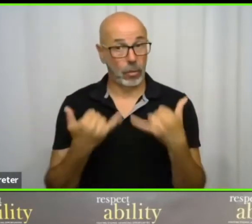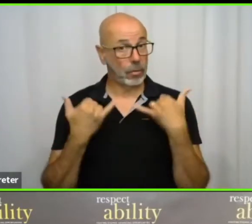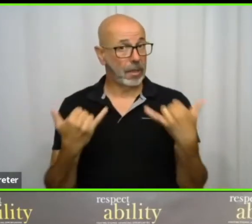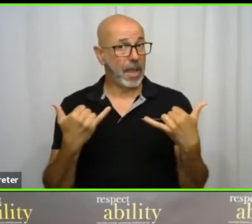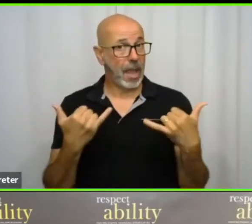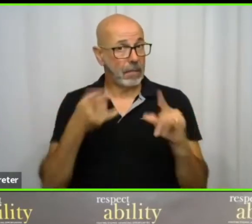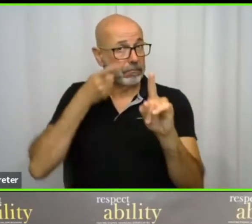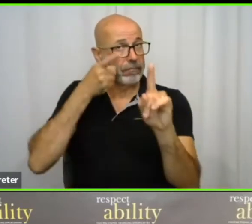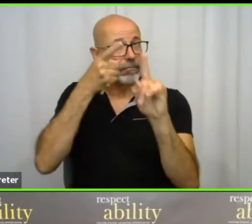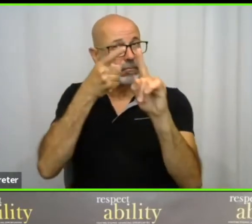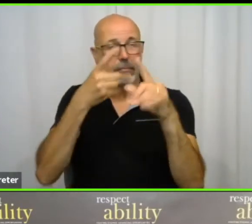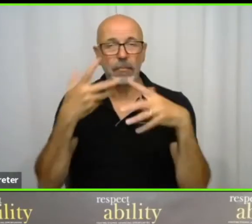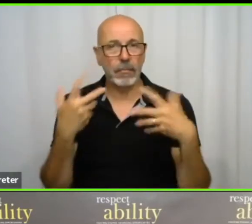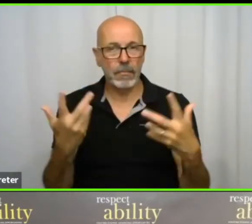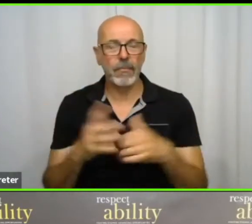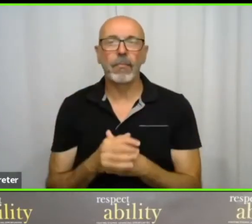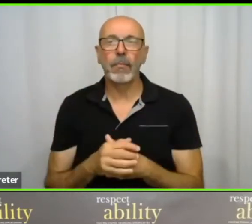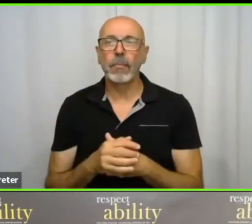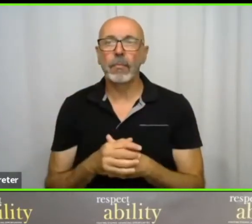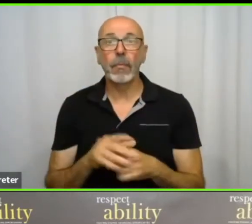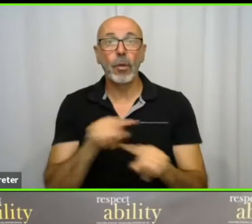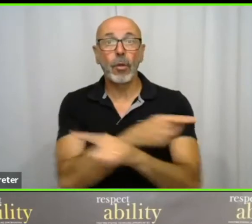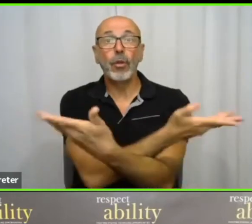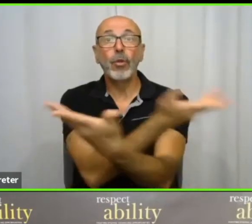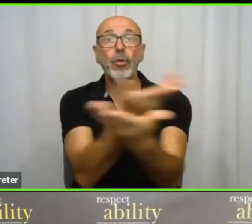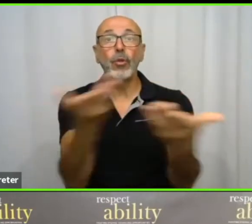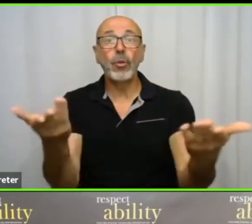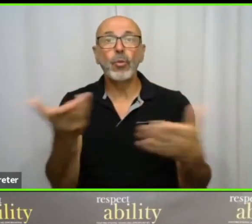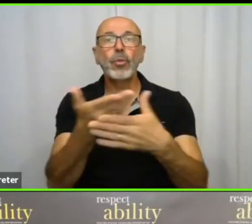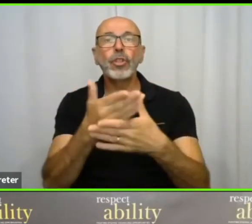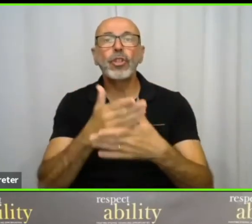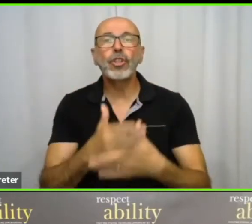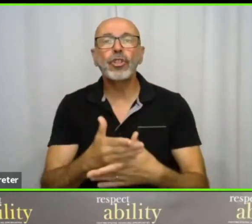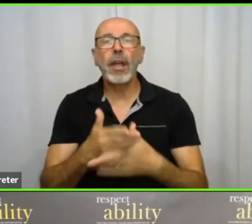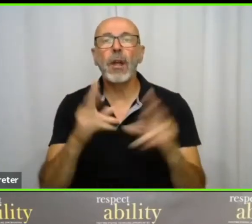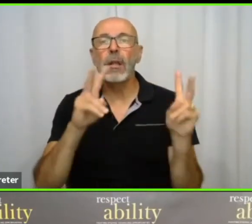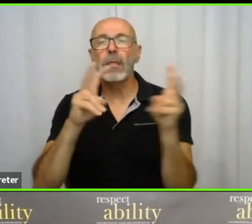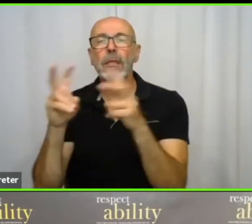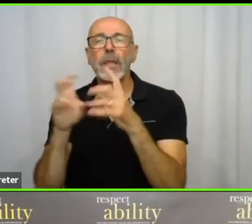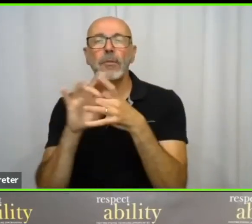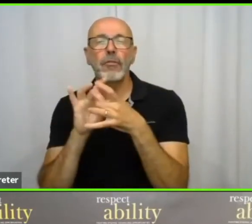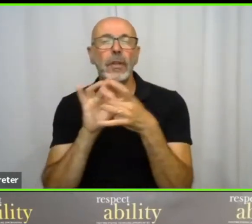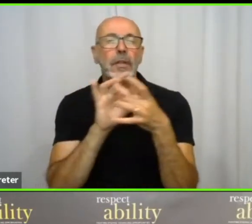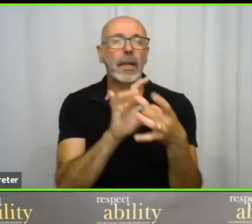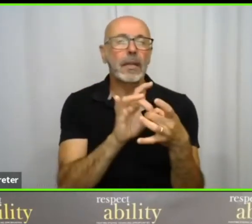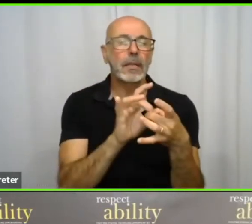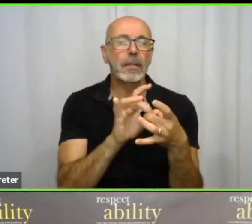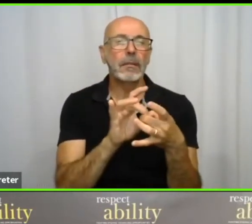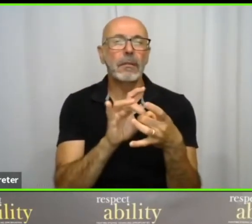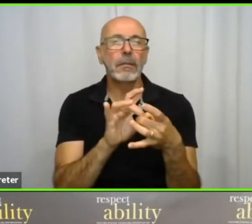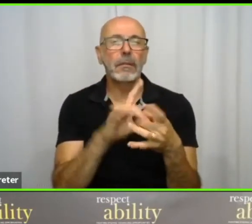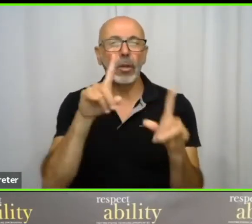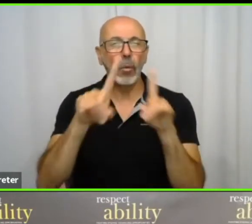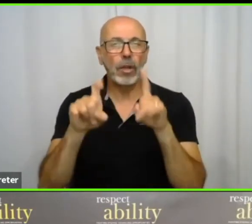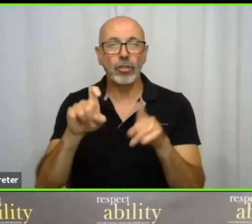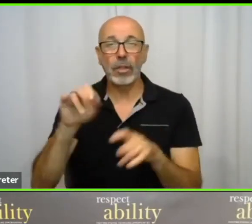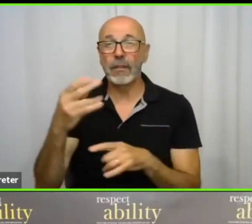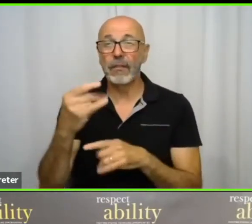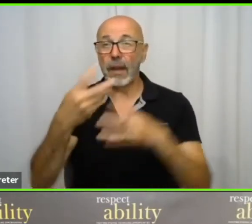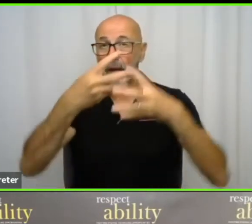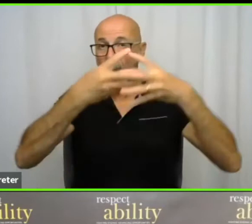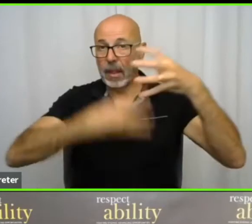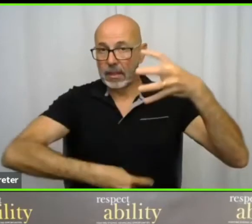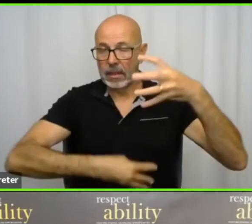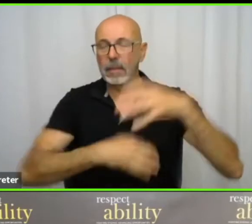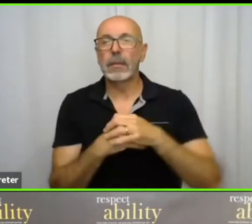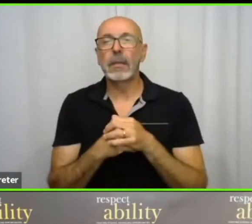is for you to share themes related to the questions that Philip just listed off that will